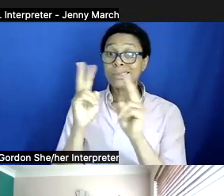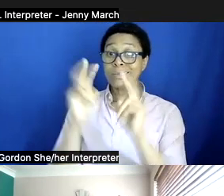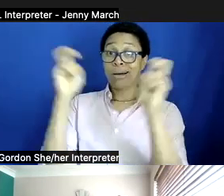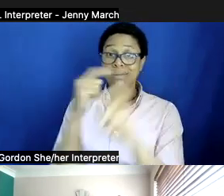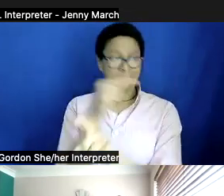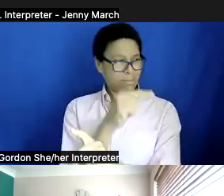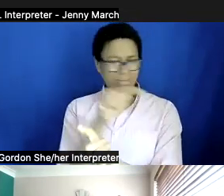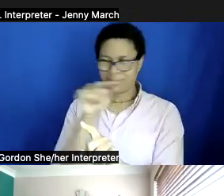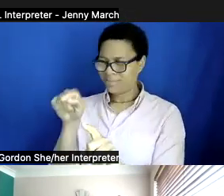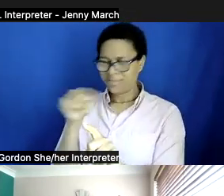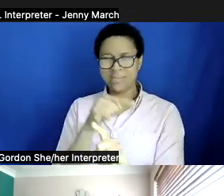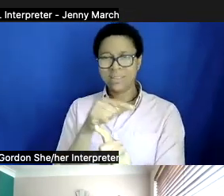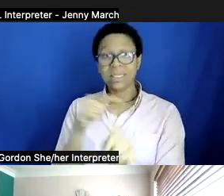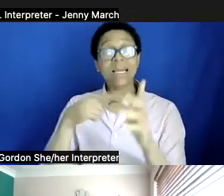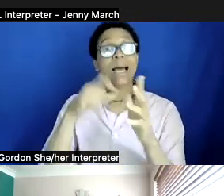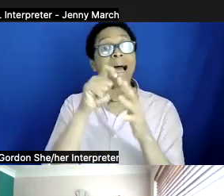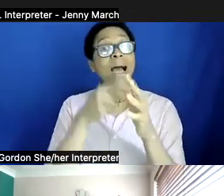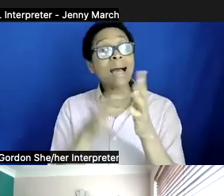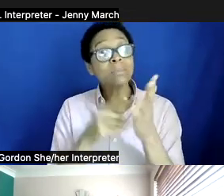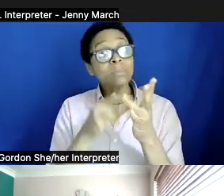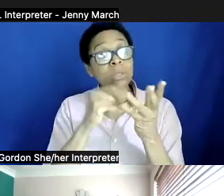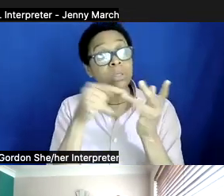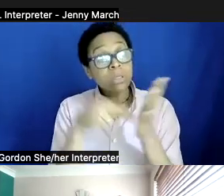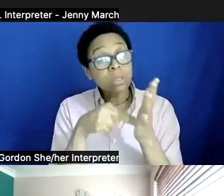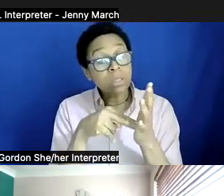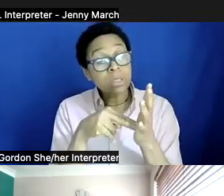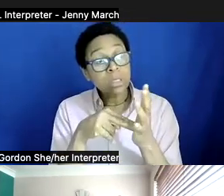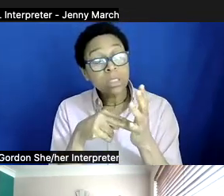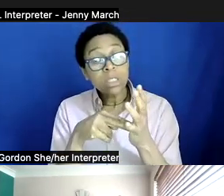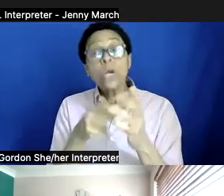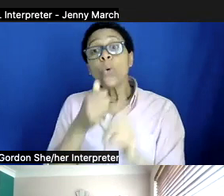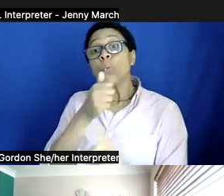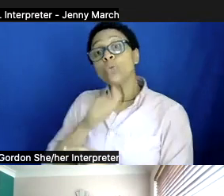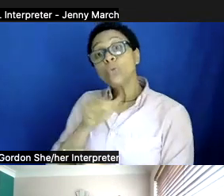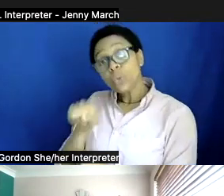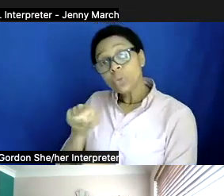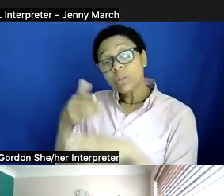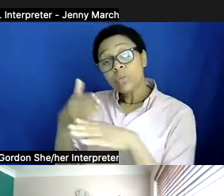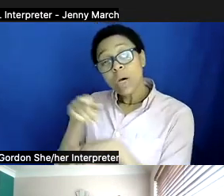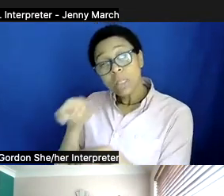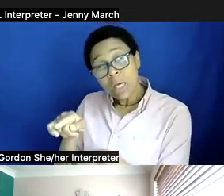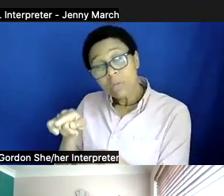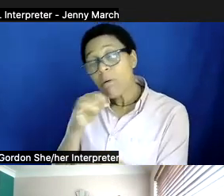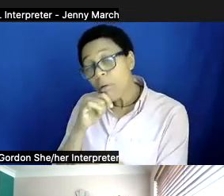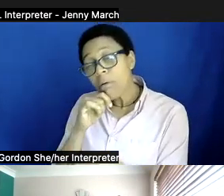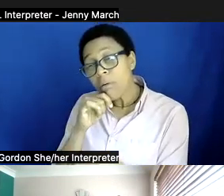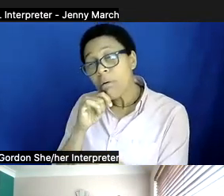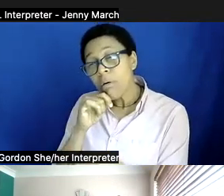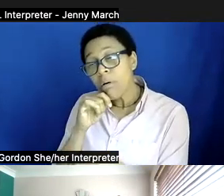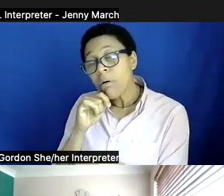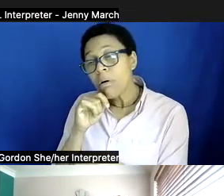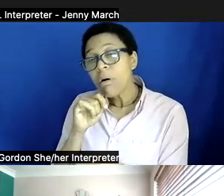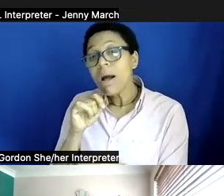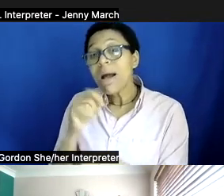of paintings that Adamson used with examples of his patients. I remember us looking at, I think it was Ron Hampshire's work, and it went from